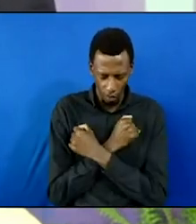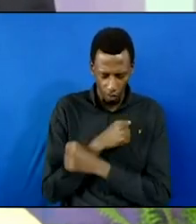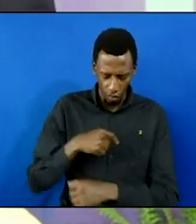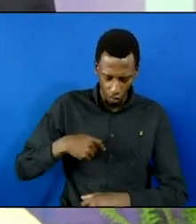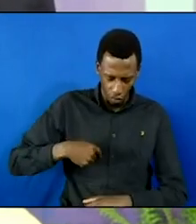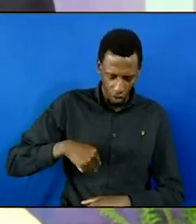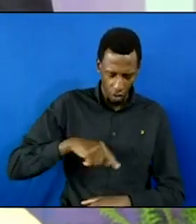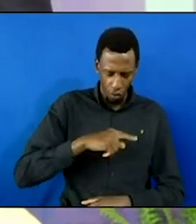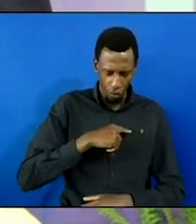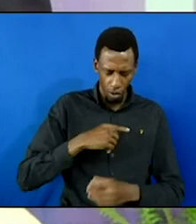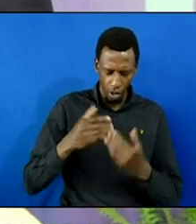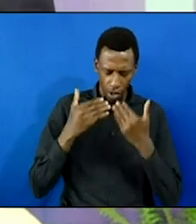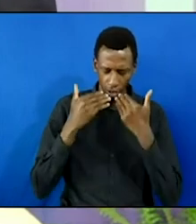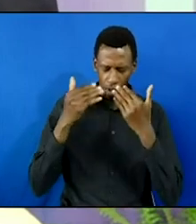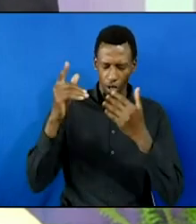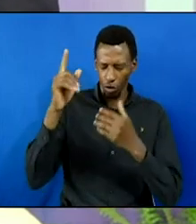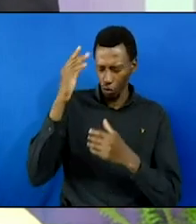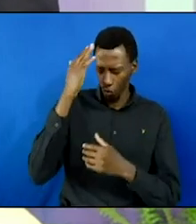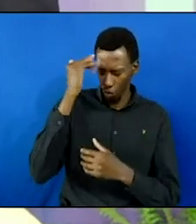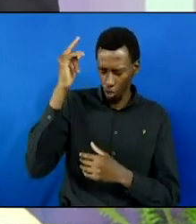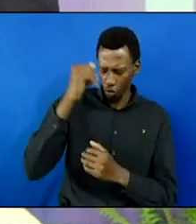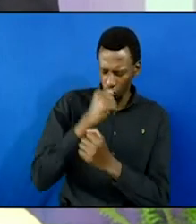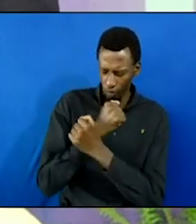thank you that you love relentlessly,